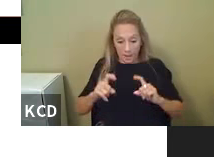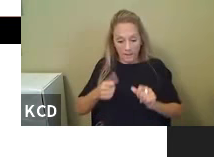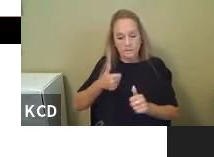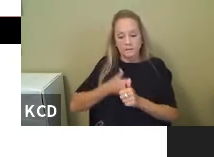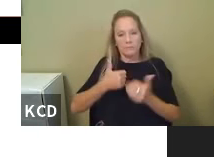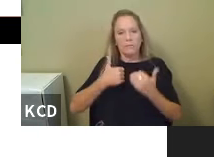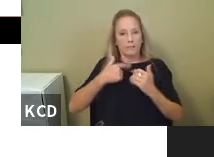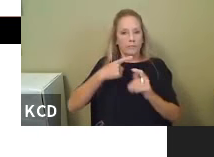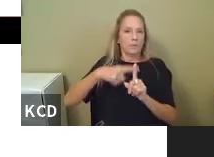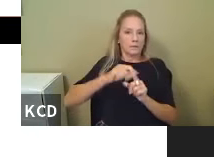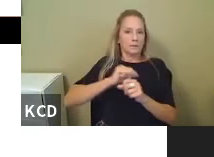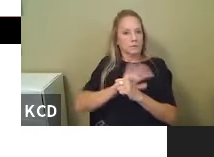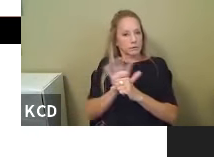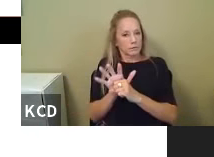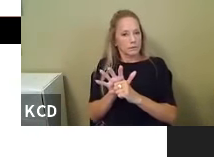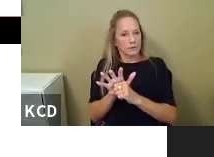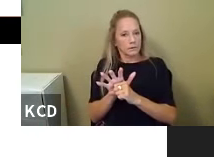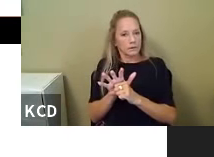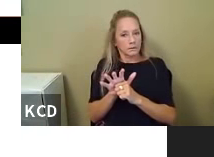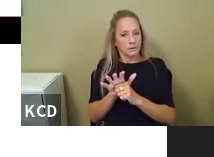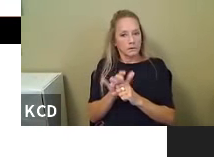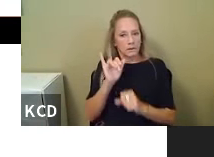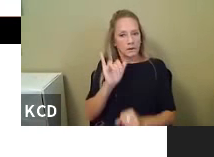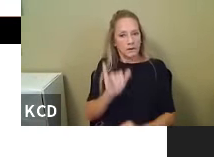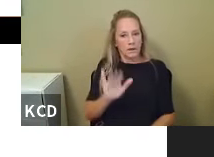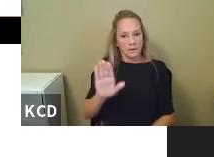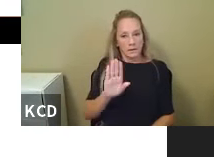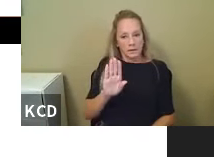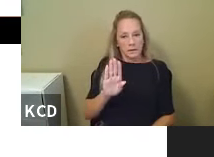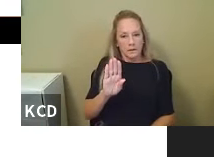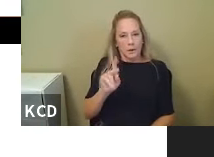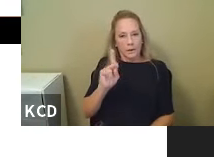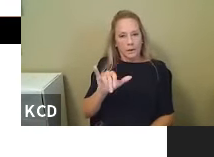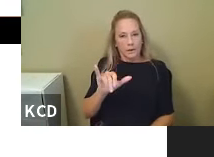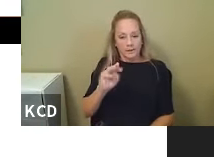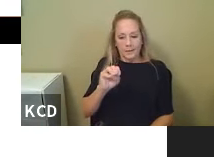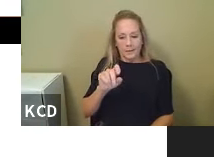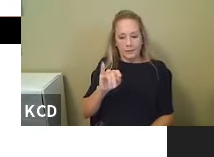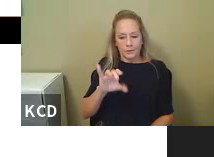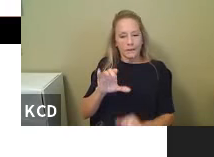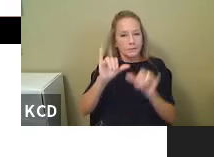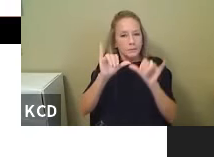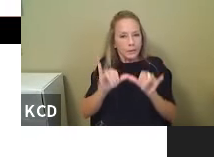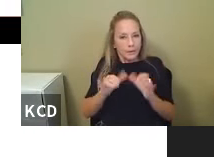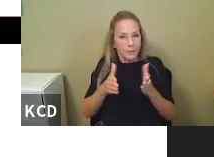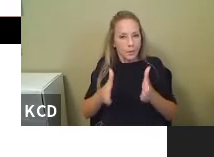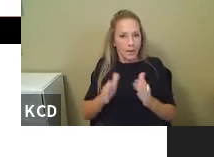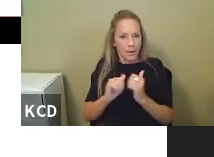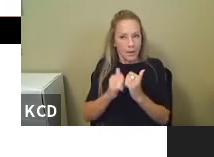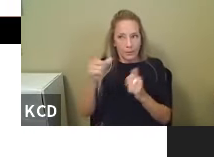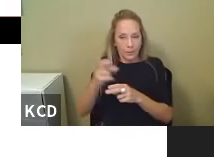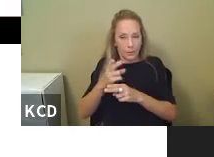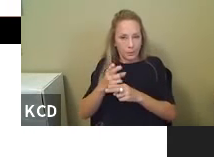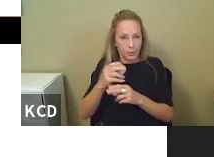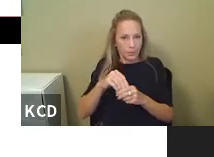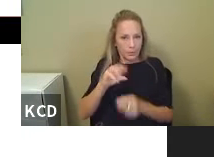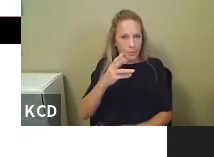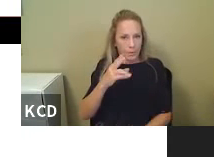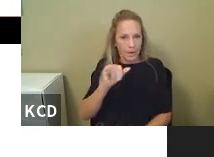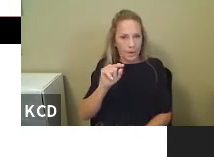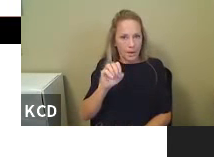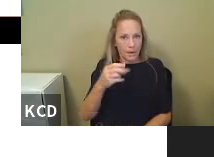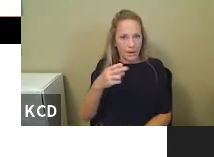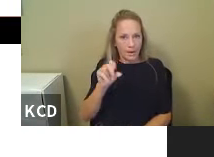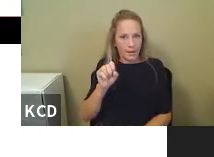is the key metric for the White House Task Force and the World Health Organization, We have talked a little bit about how we're